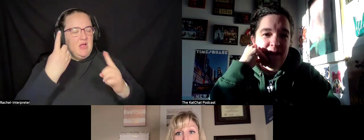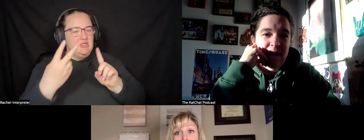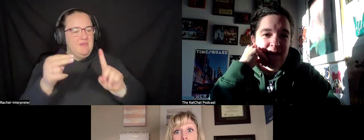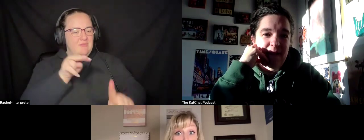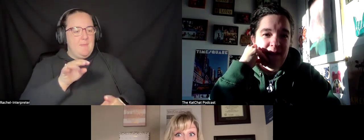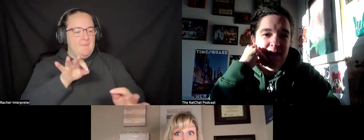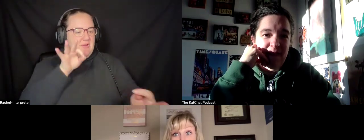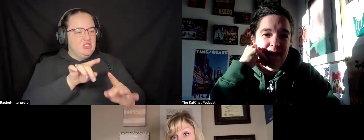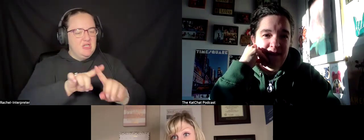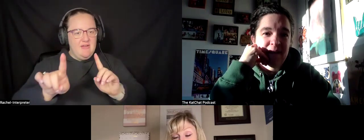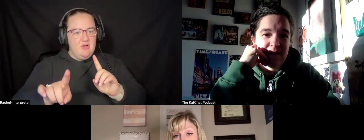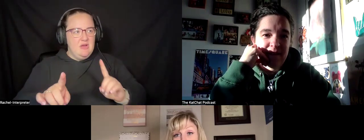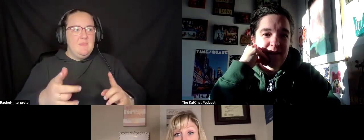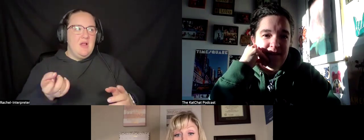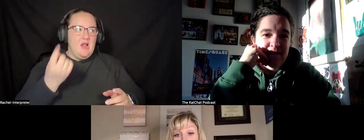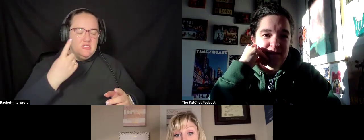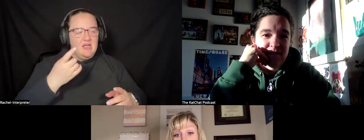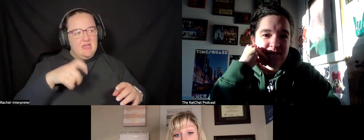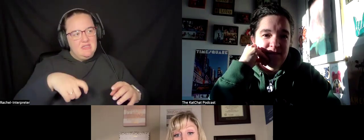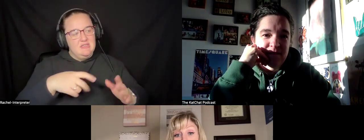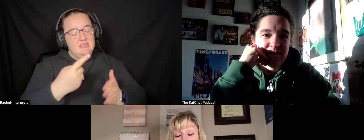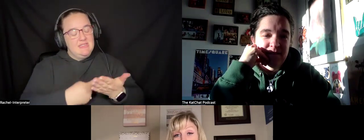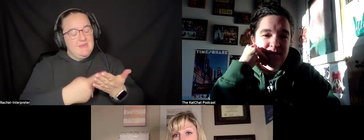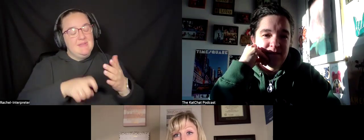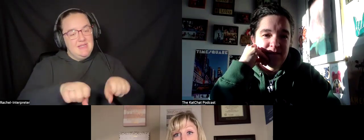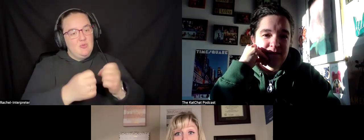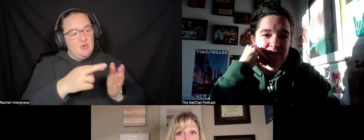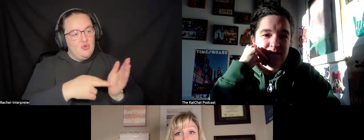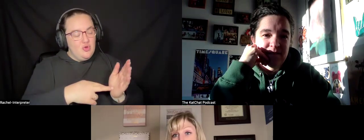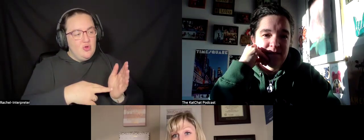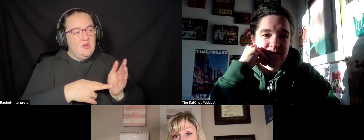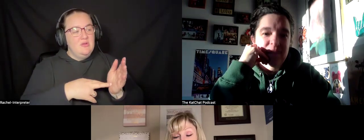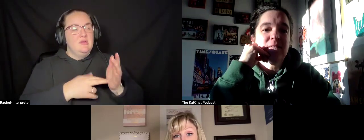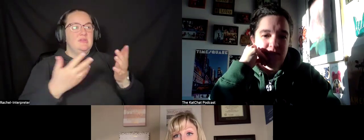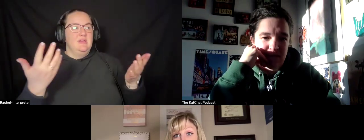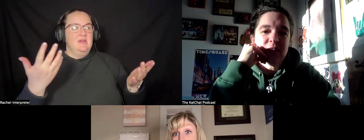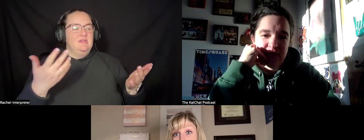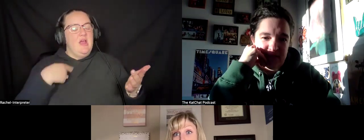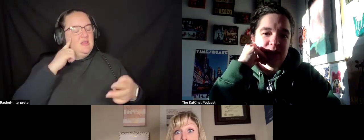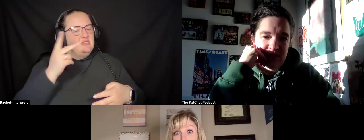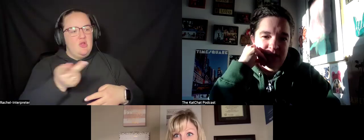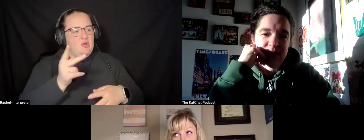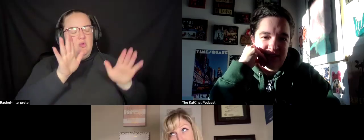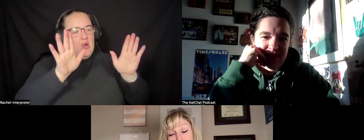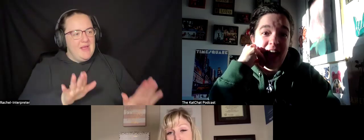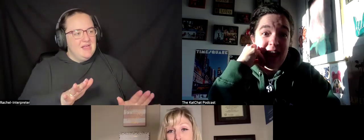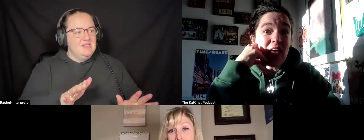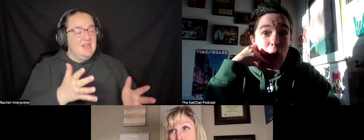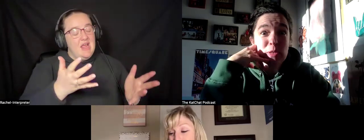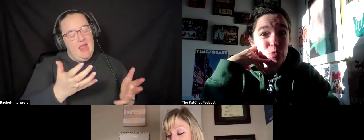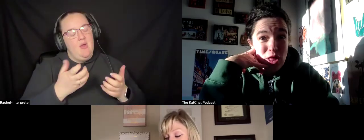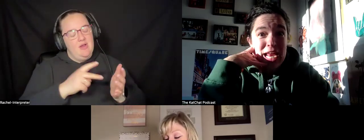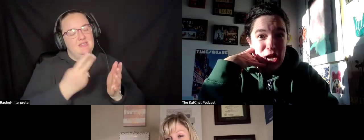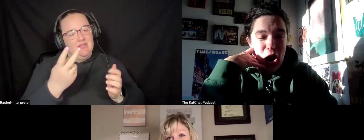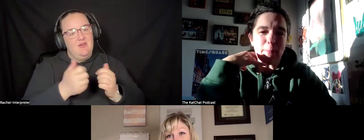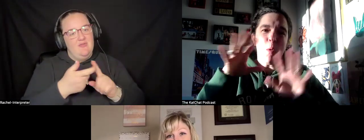to bend the rules and break them when needed. And just I thought the two of them together were wonderful, and I'd love to see a sequel to that one Yeah, as